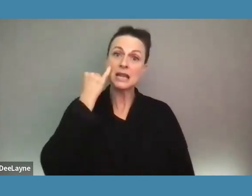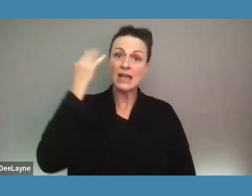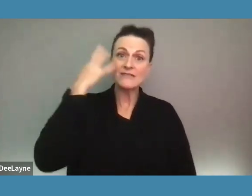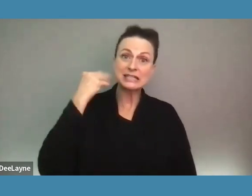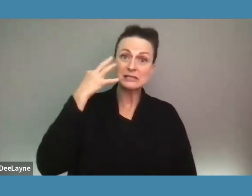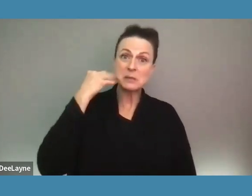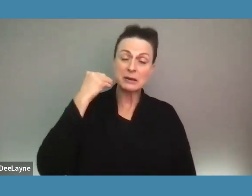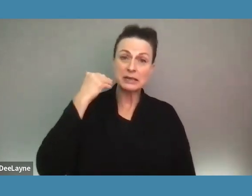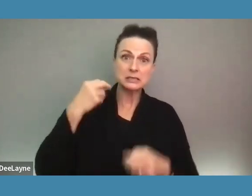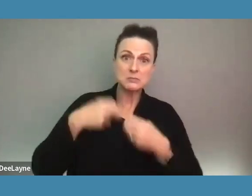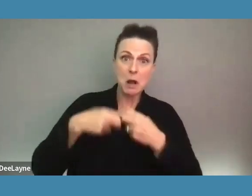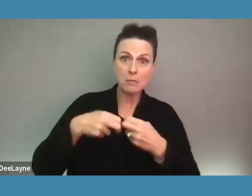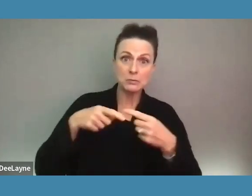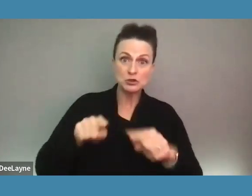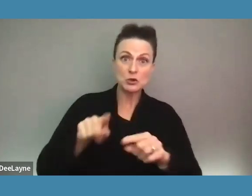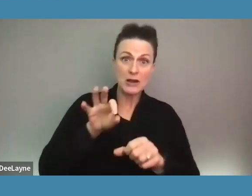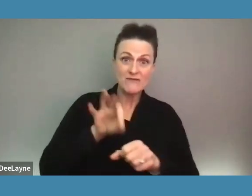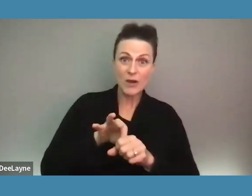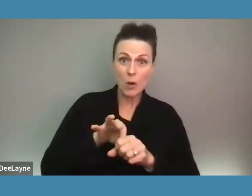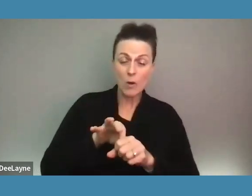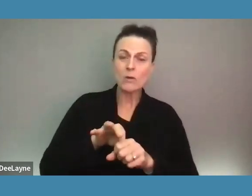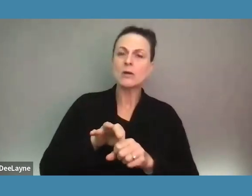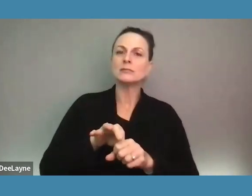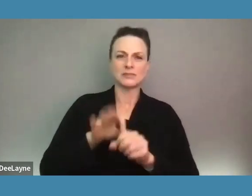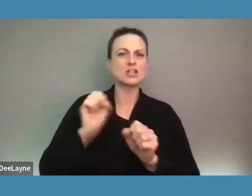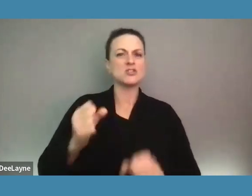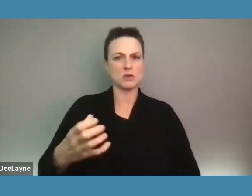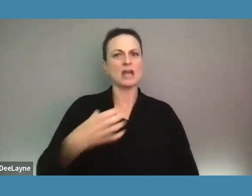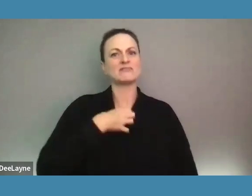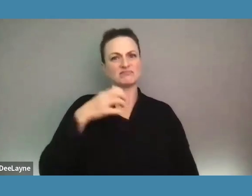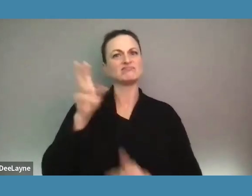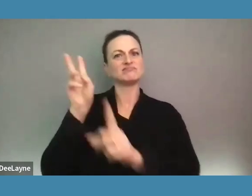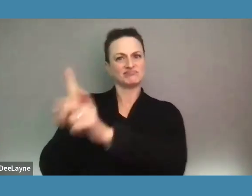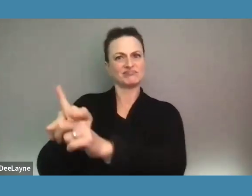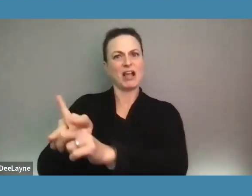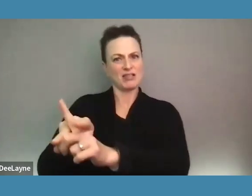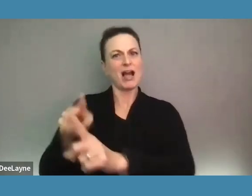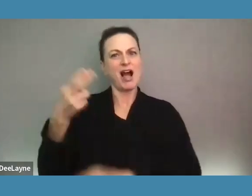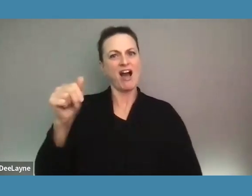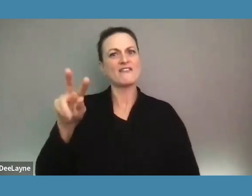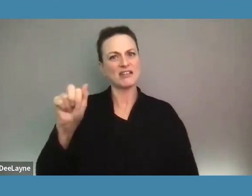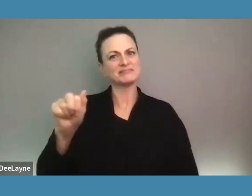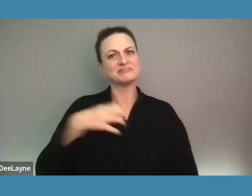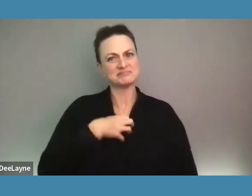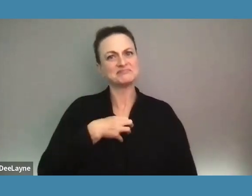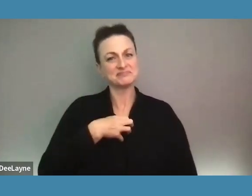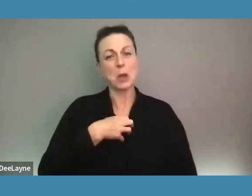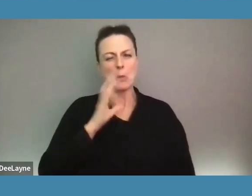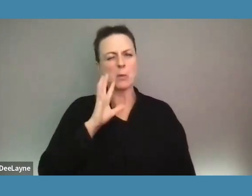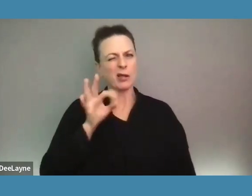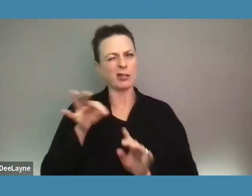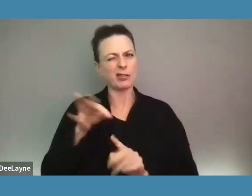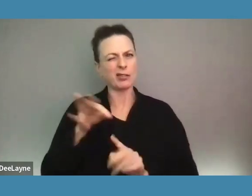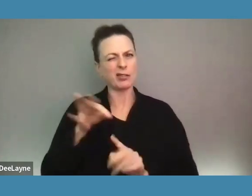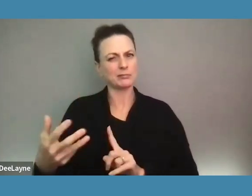issues while voting, one of the things you can do is file that HAVA complaint, and we're going to go through that.